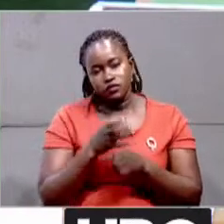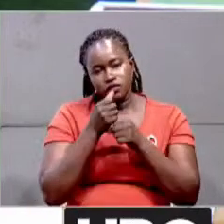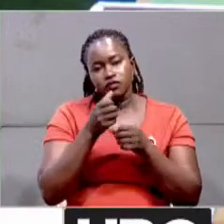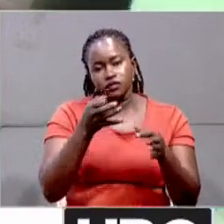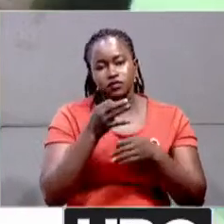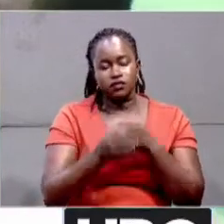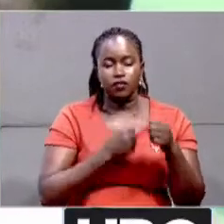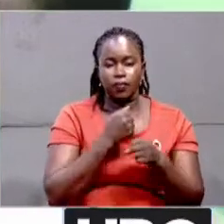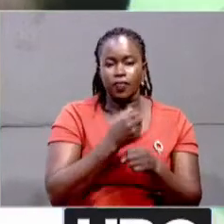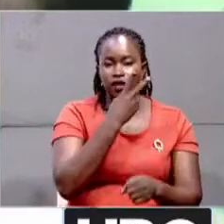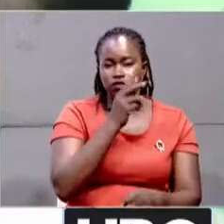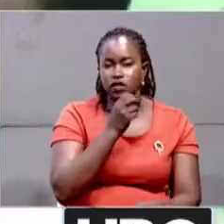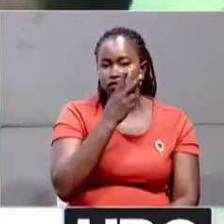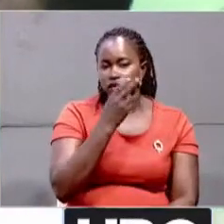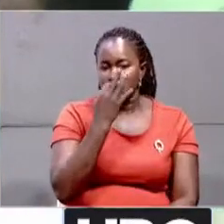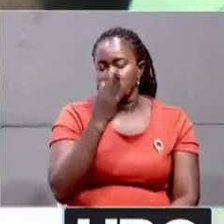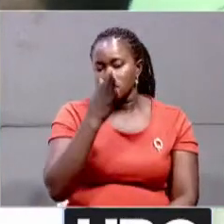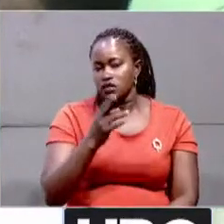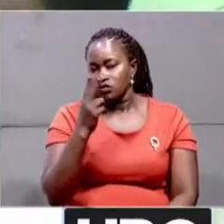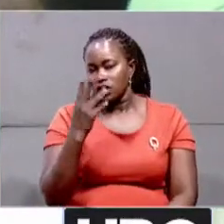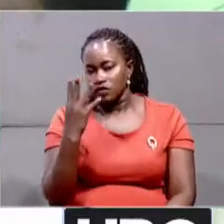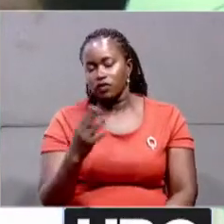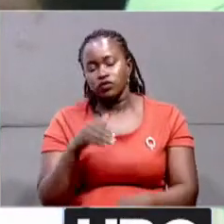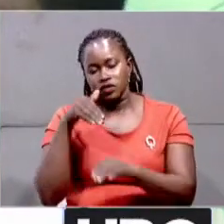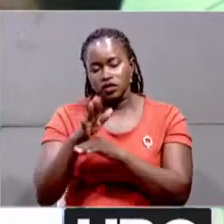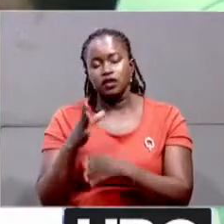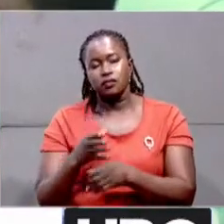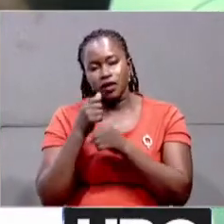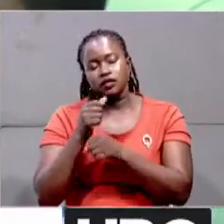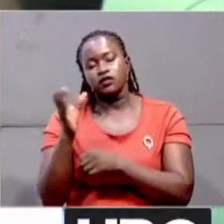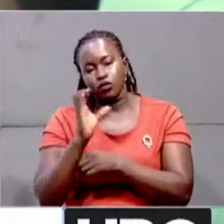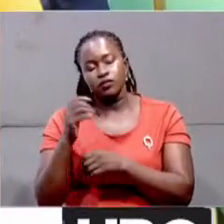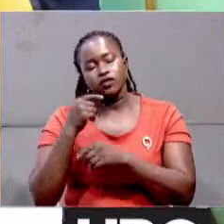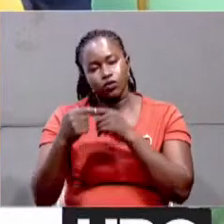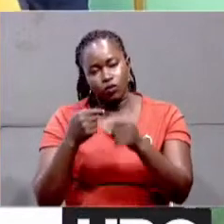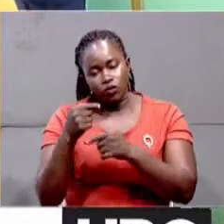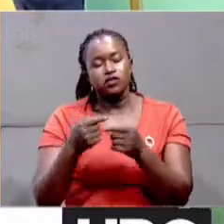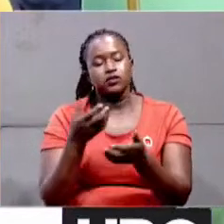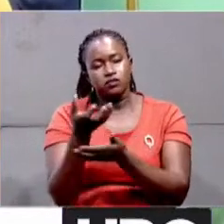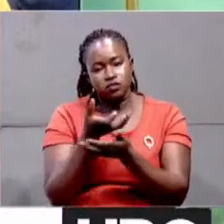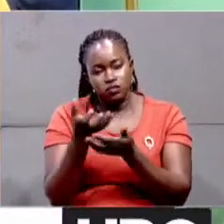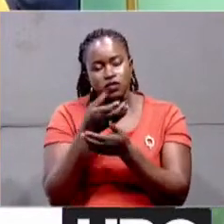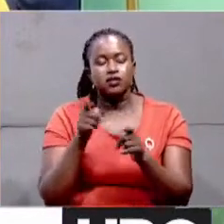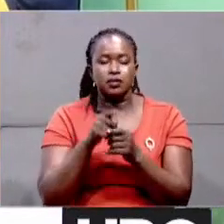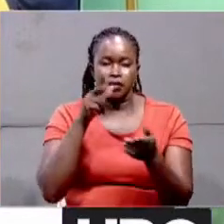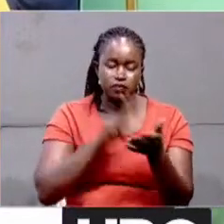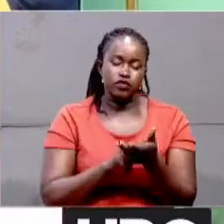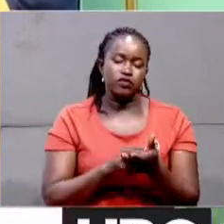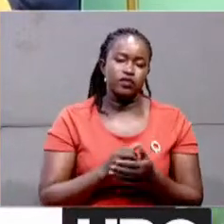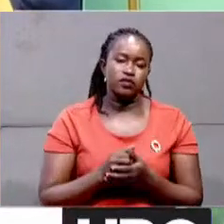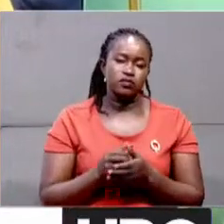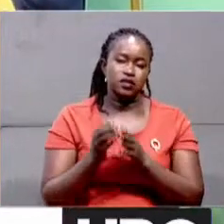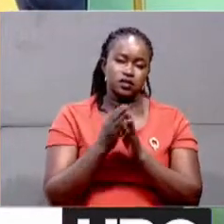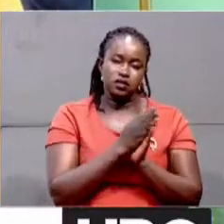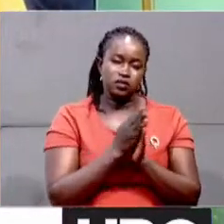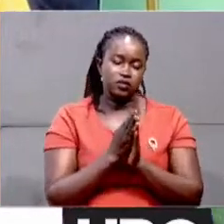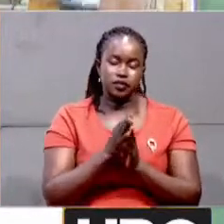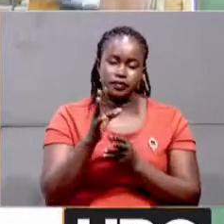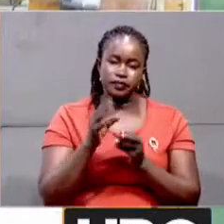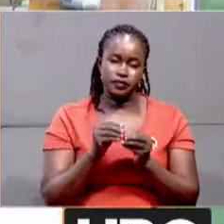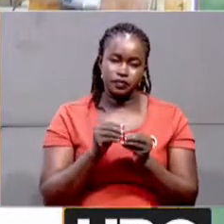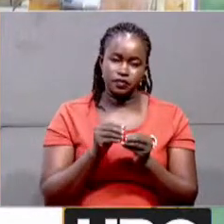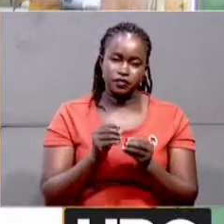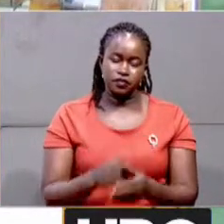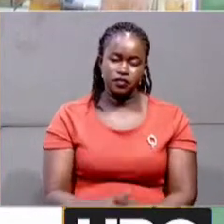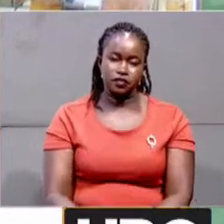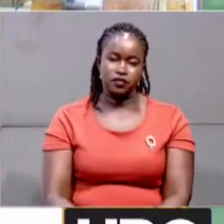year 2023-2024 has been referred to the Budget Committee for further scrutiny and approval. Susan Naonga reporting for